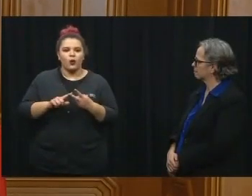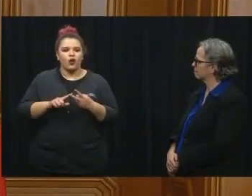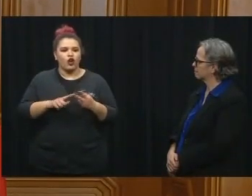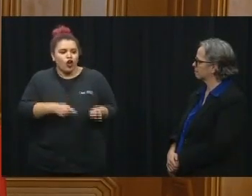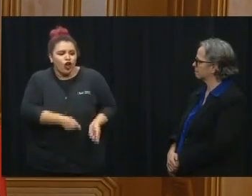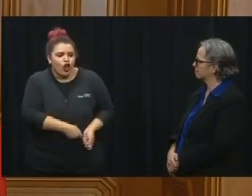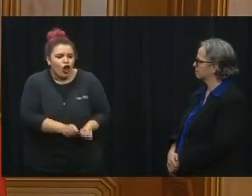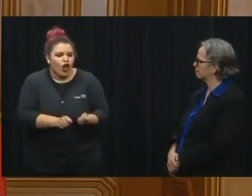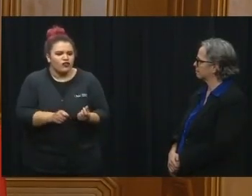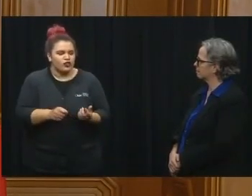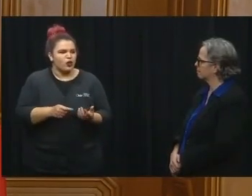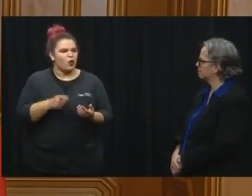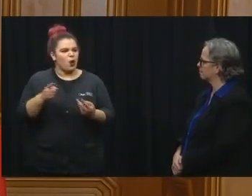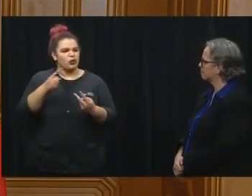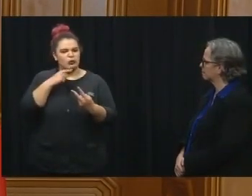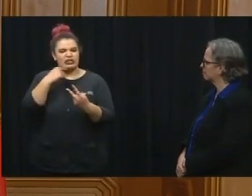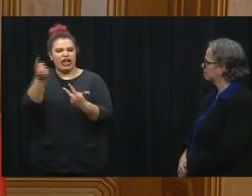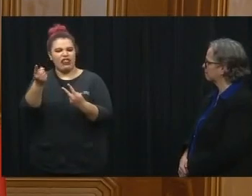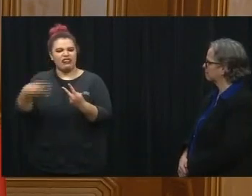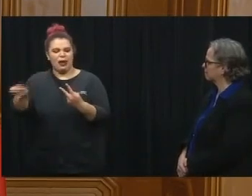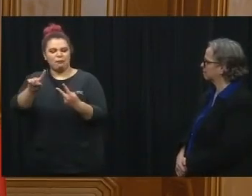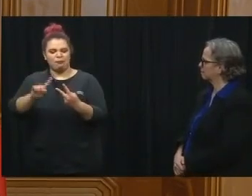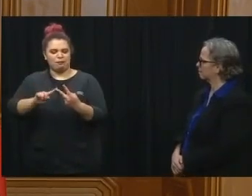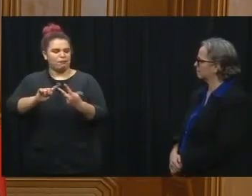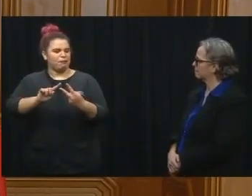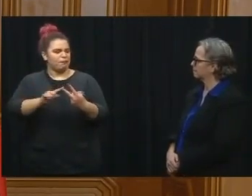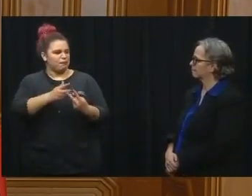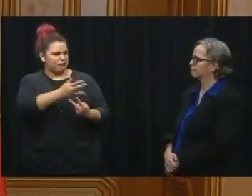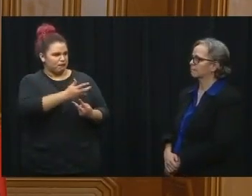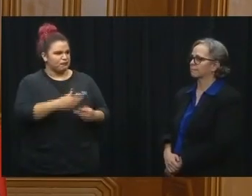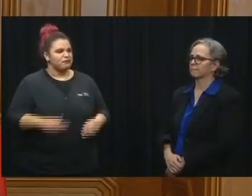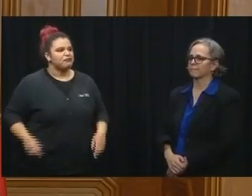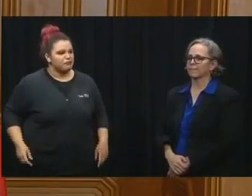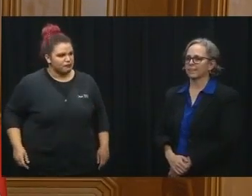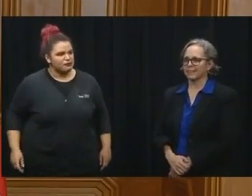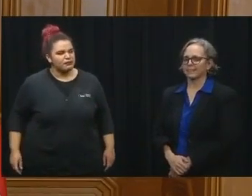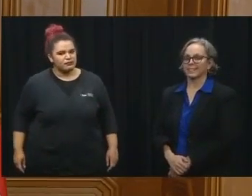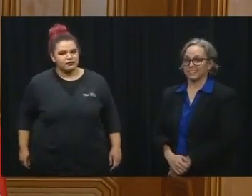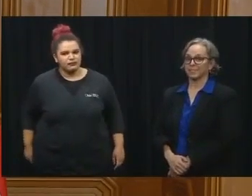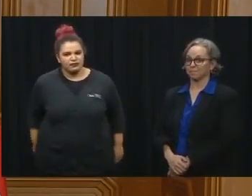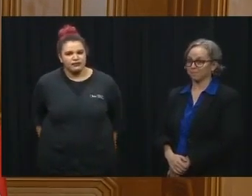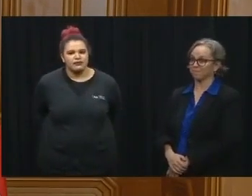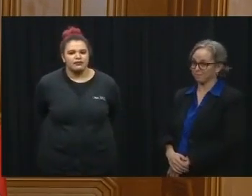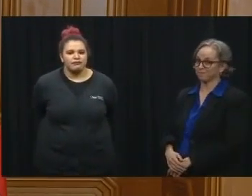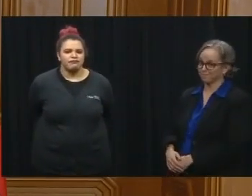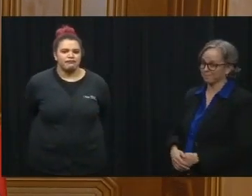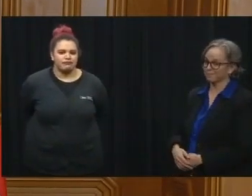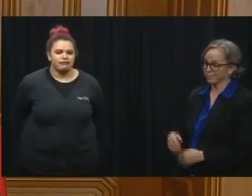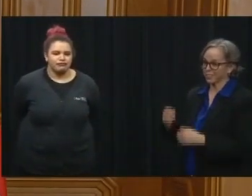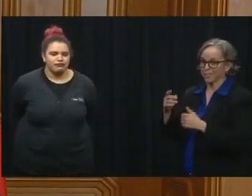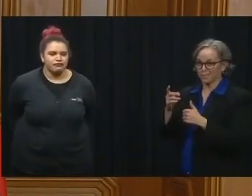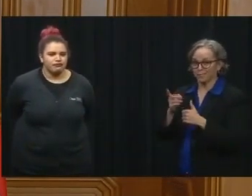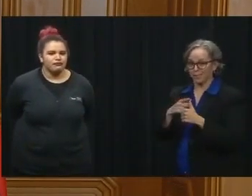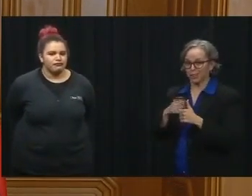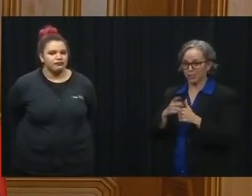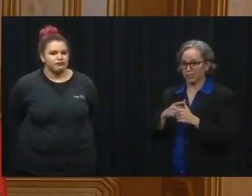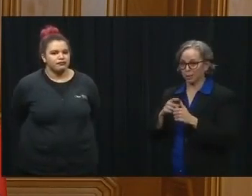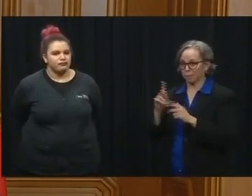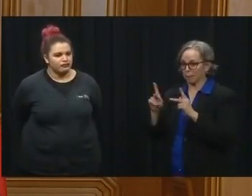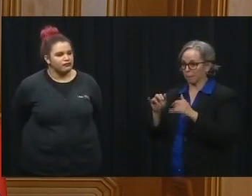Thank you. Well, in regard to people playing basketball, obviously a great sport,